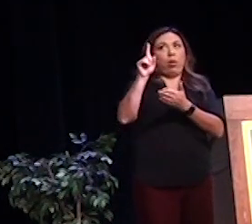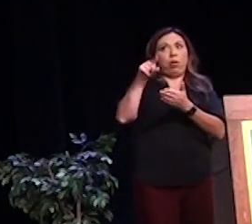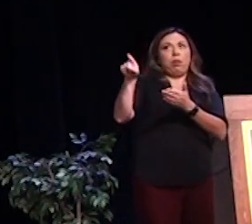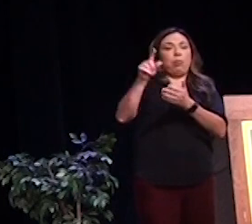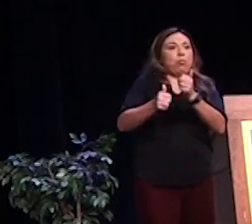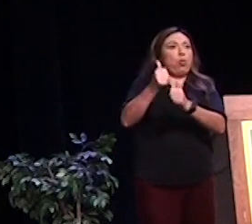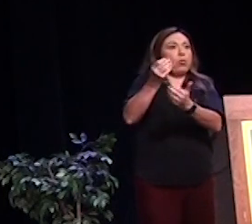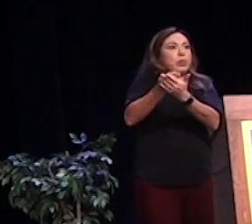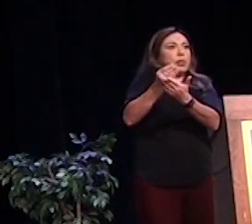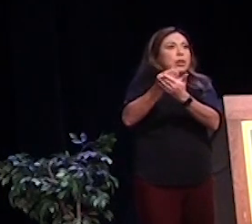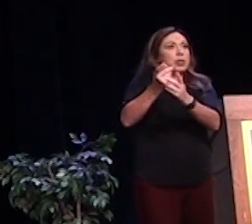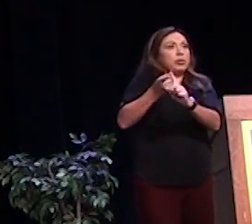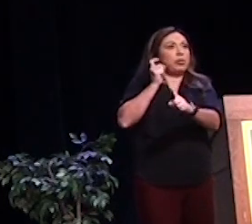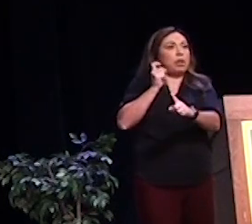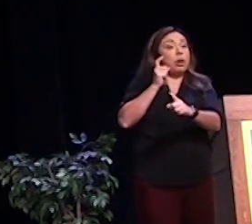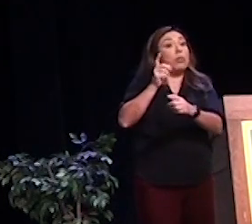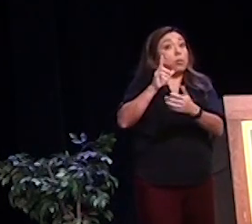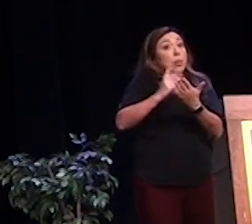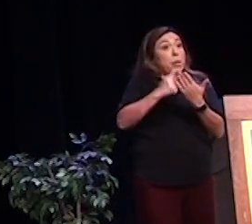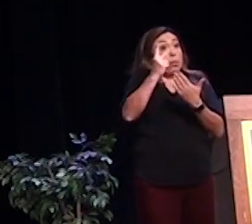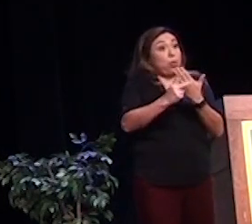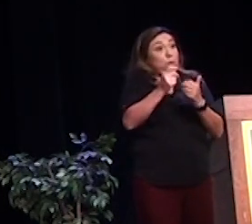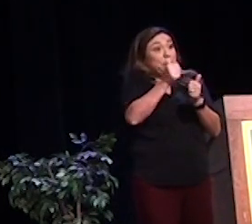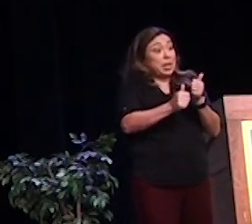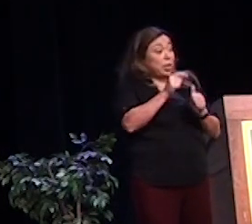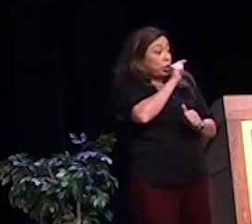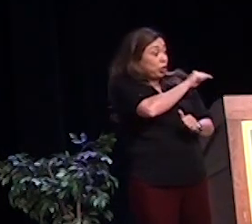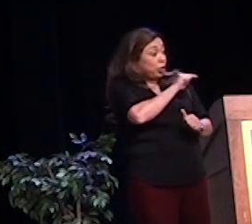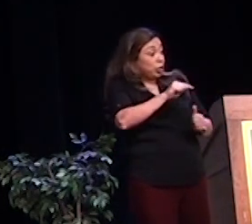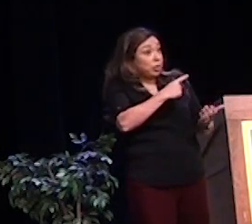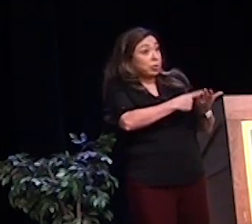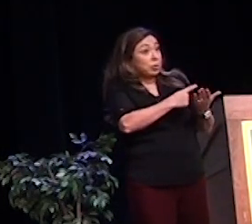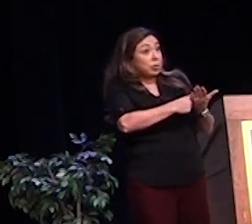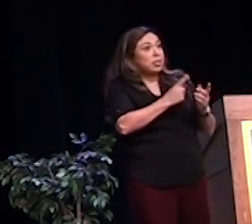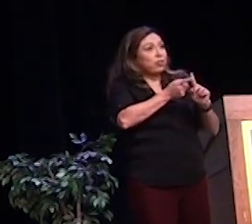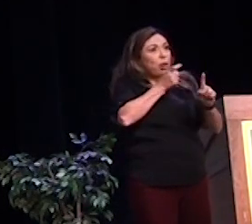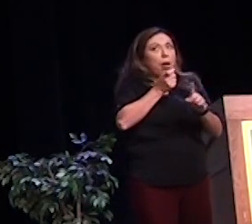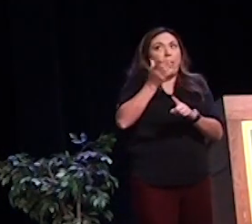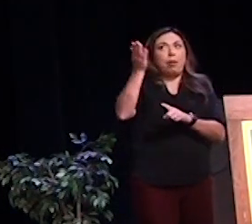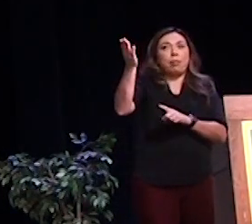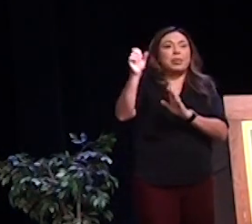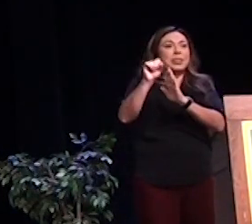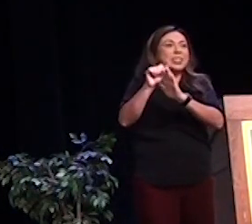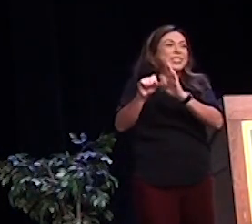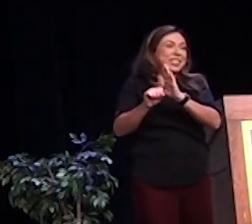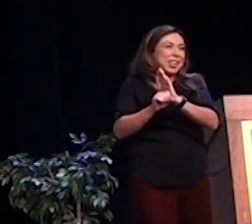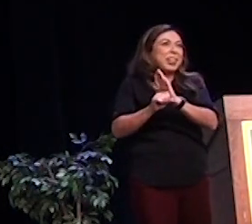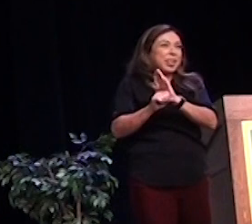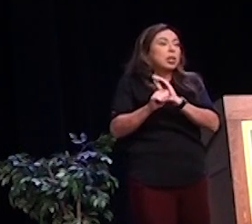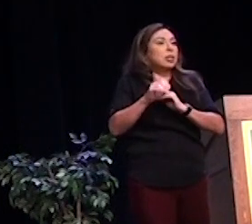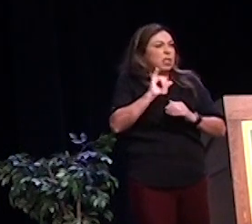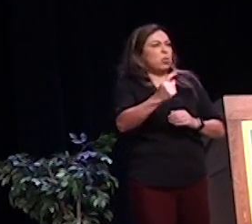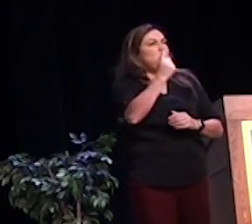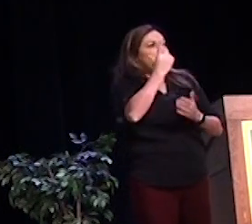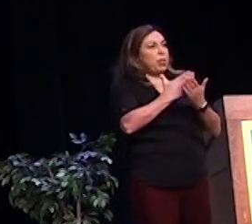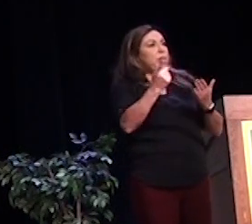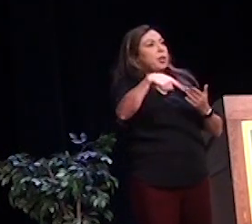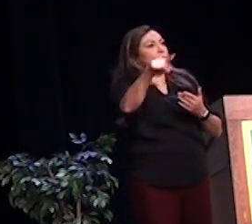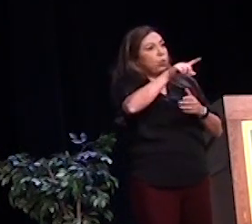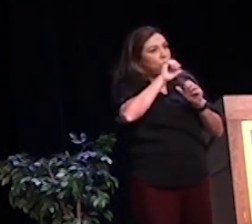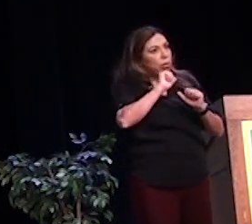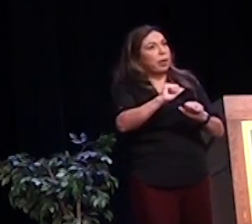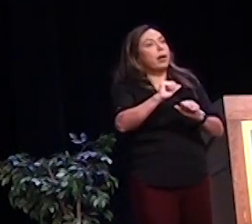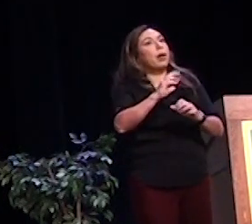funding for the programs that each of these folks have talked about comes from. So that's one tangible thing that you can